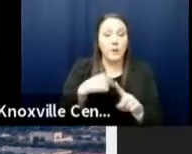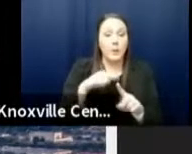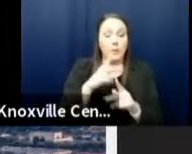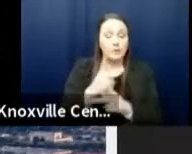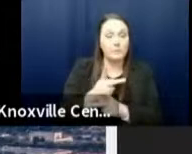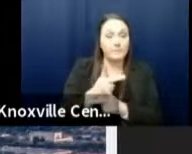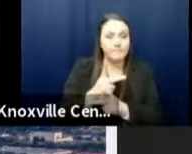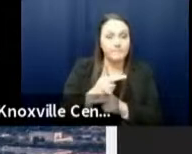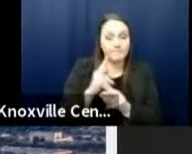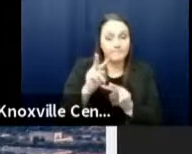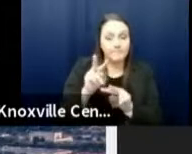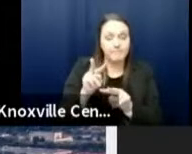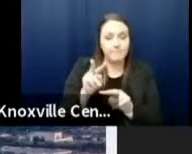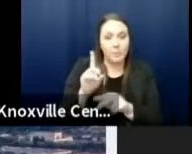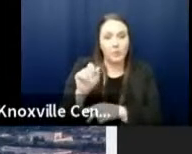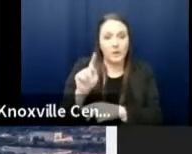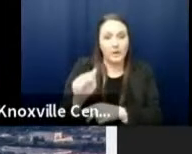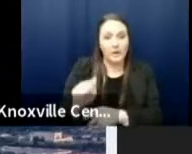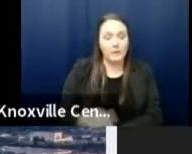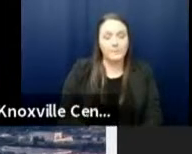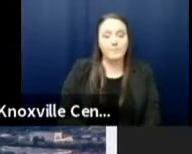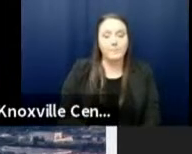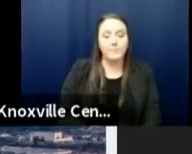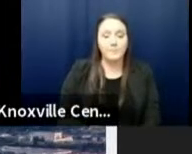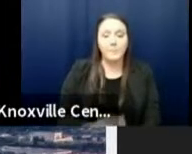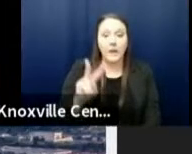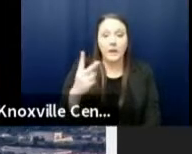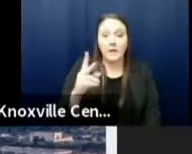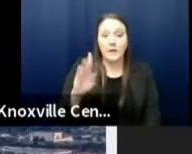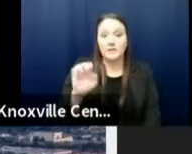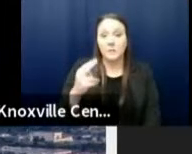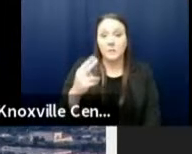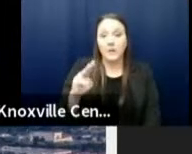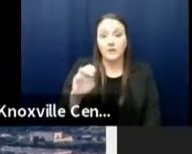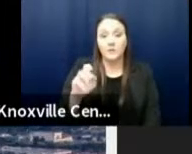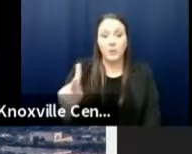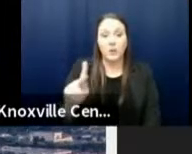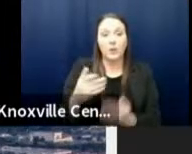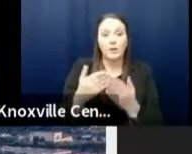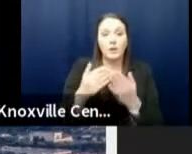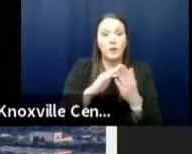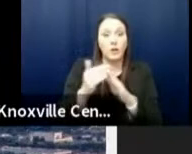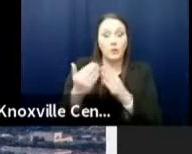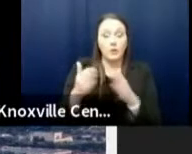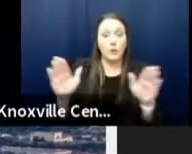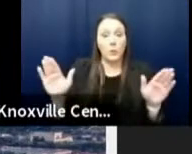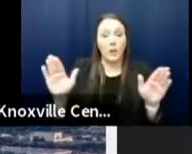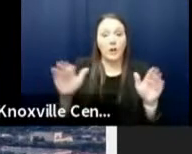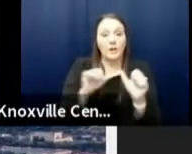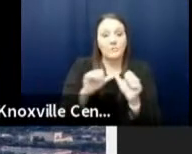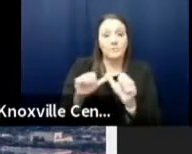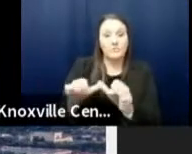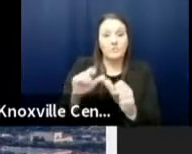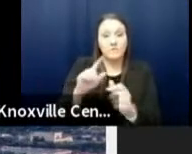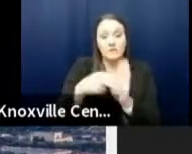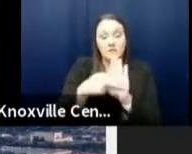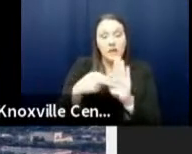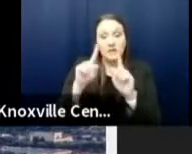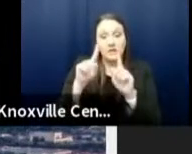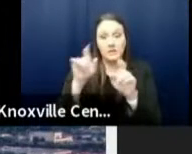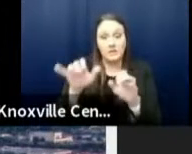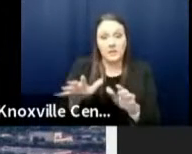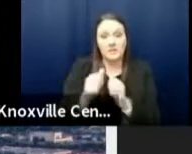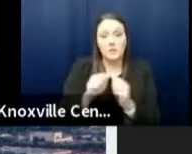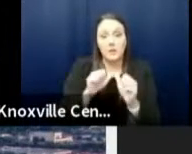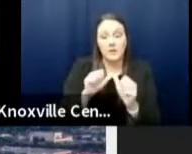close eye on this data. Our second benchmark, community-wide sustained and increased diagnostic testing with